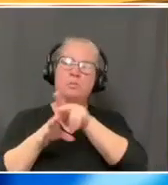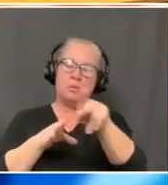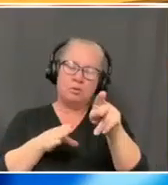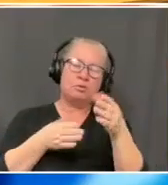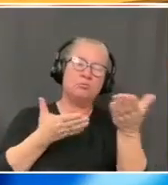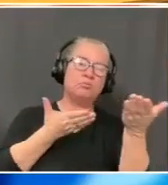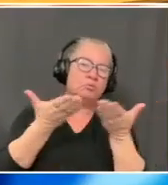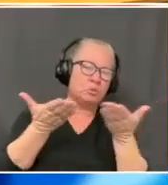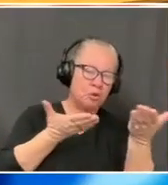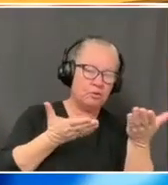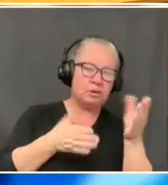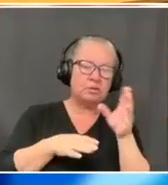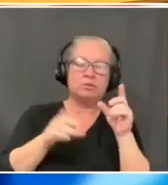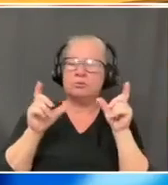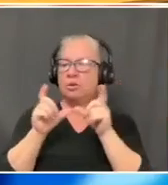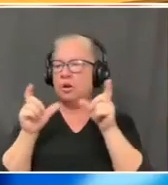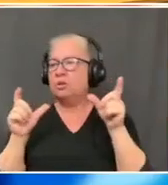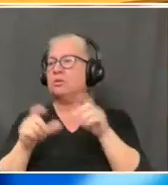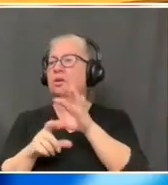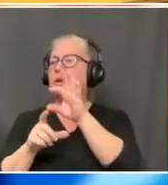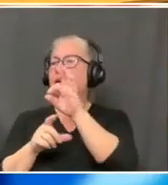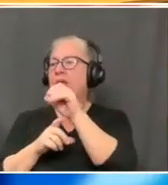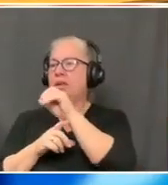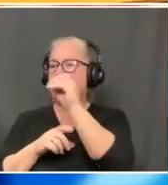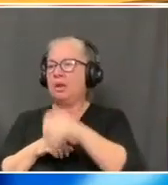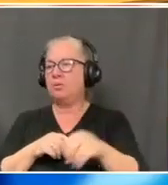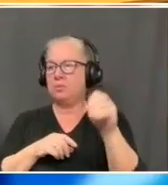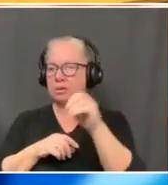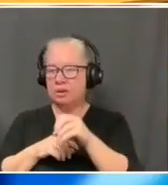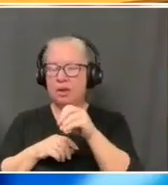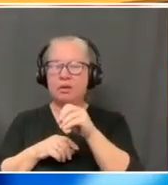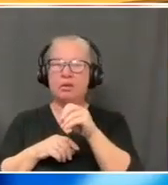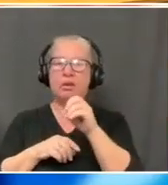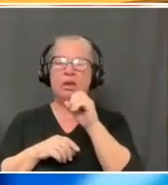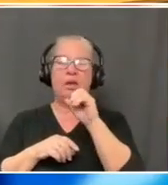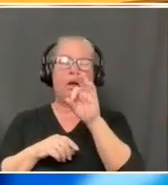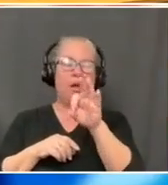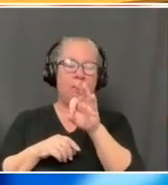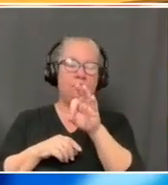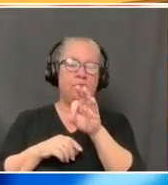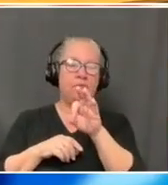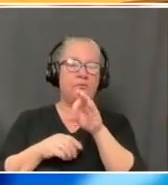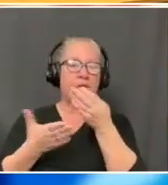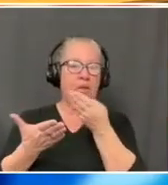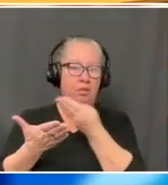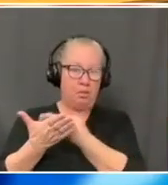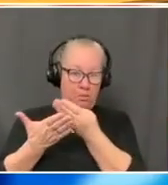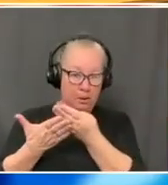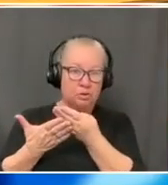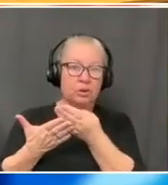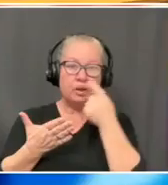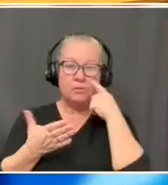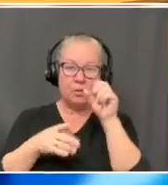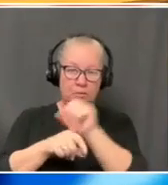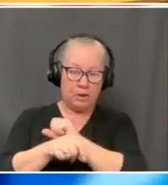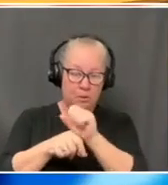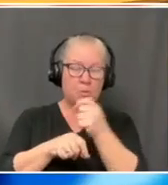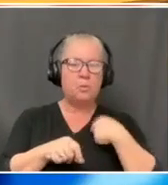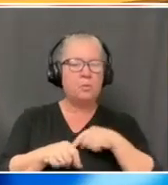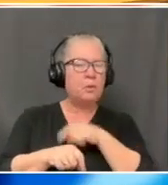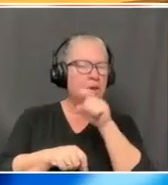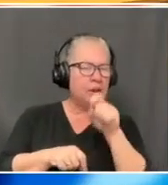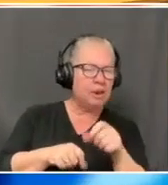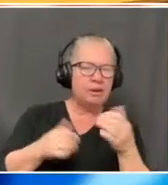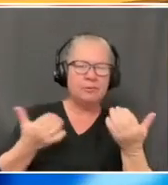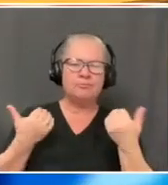for the 90% that the budget really does go to, because we should similarly have a very fine comb for